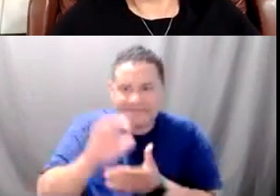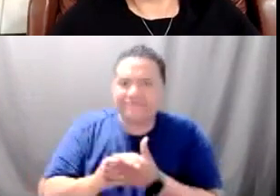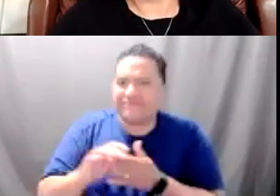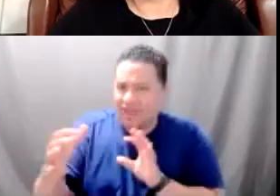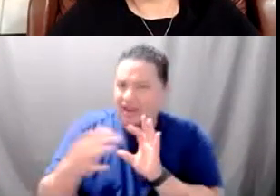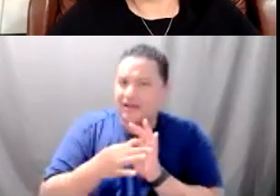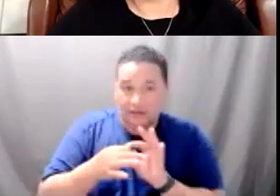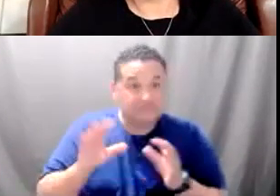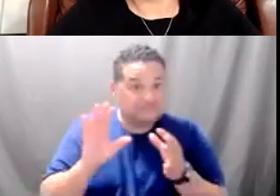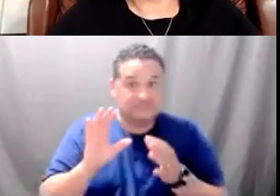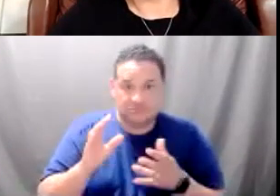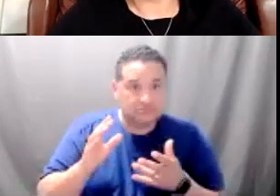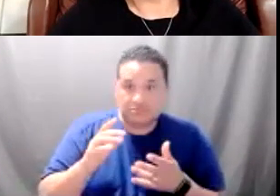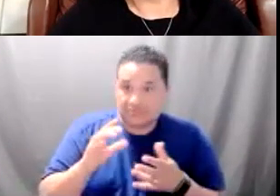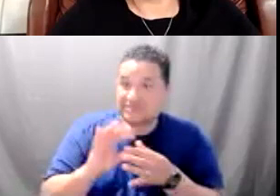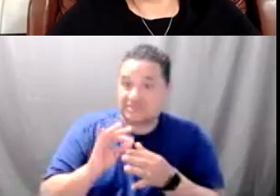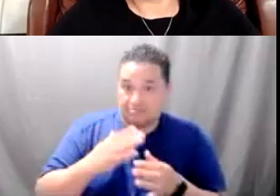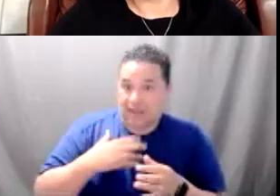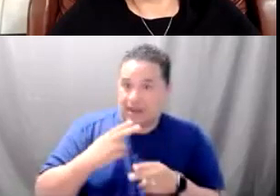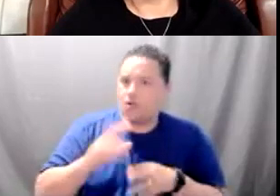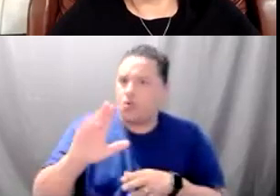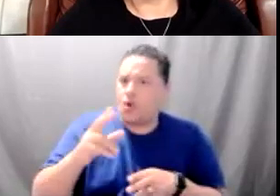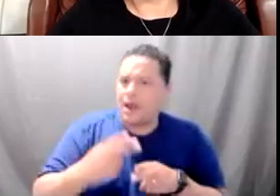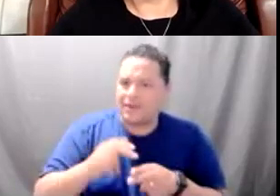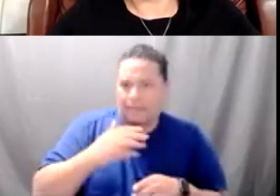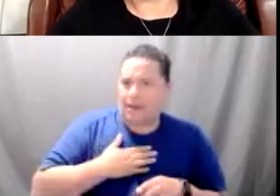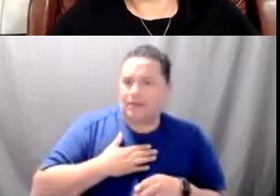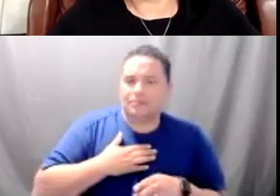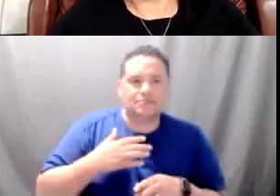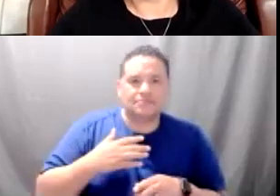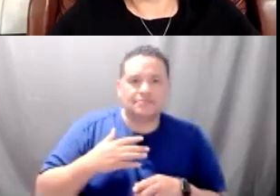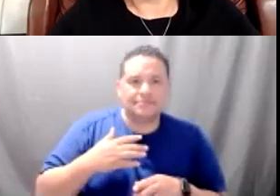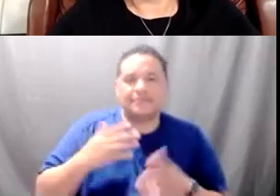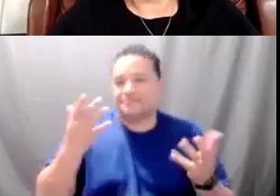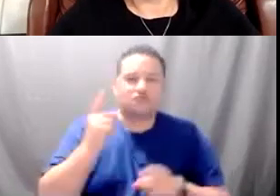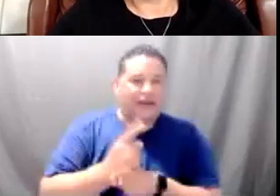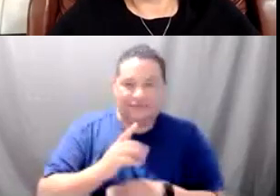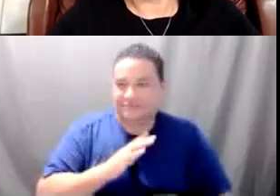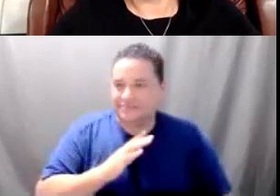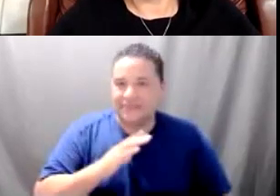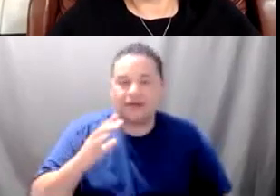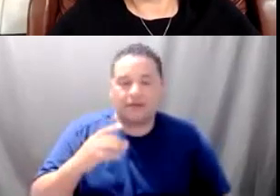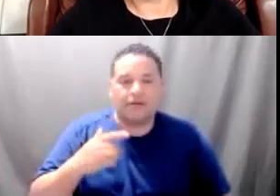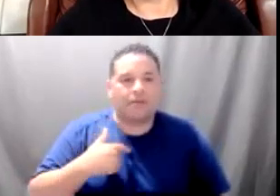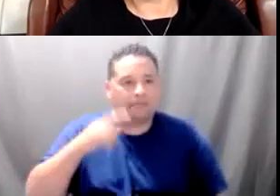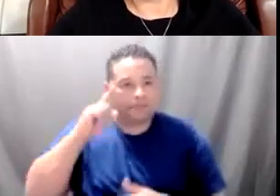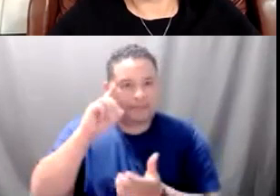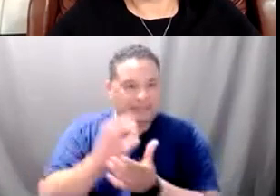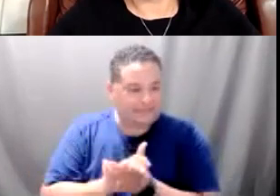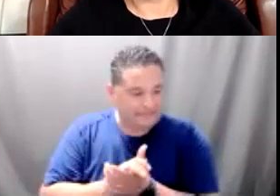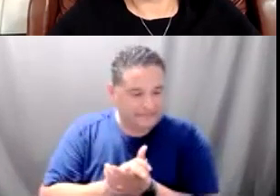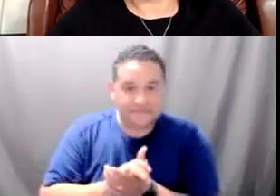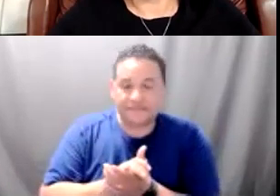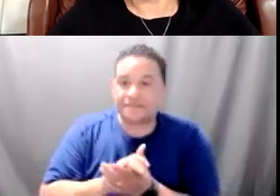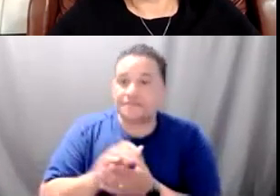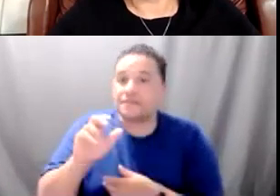All my right. name too, your name, not mine. Right. All right. I believe, Natalie,